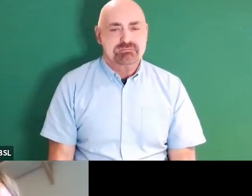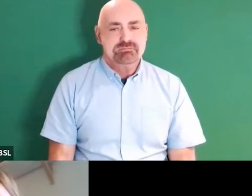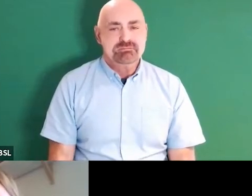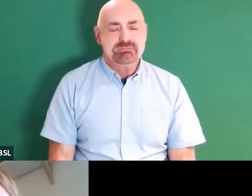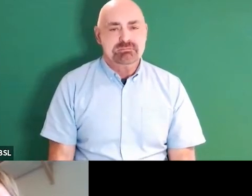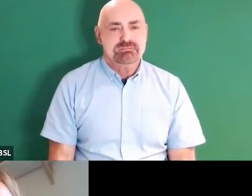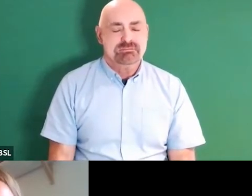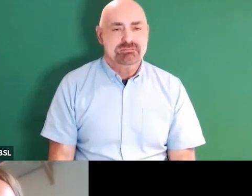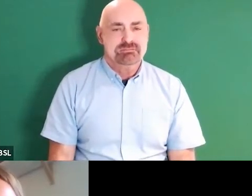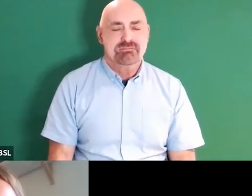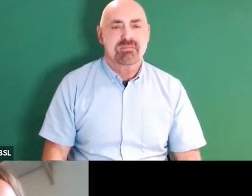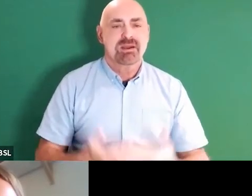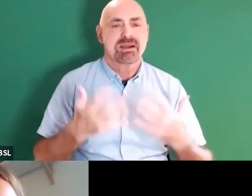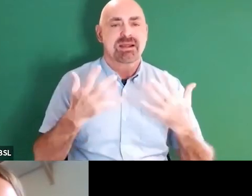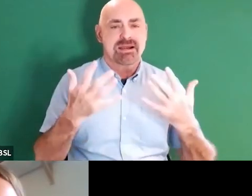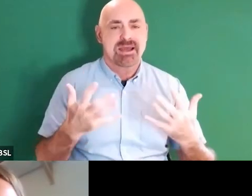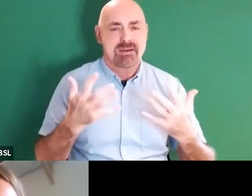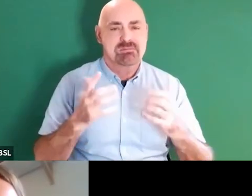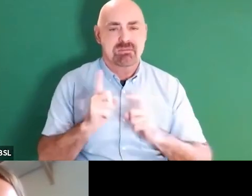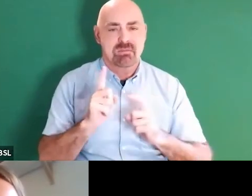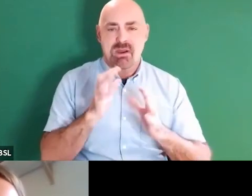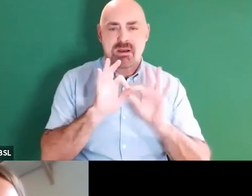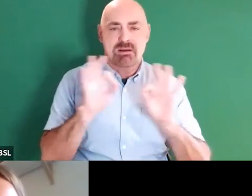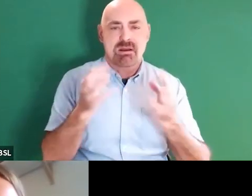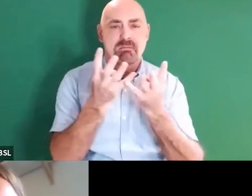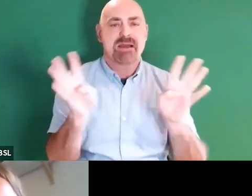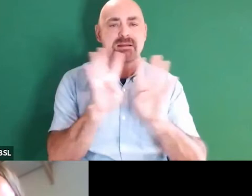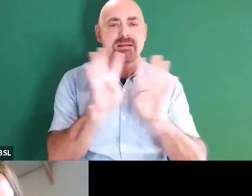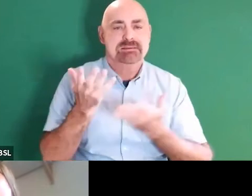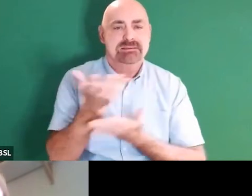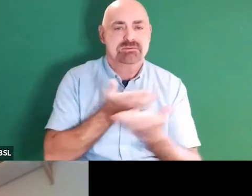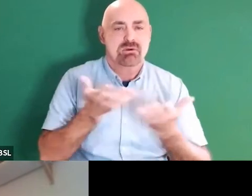we're gonna move into our panel discussion now.